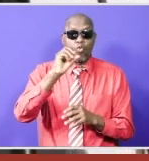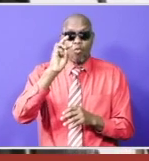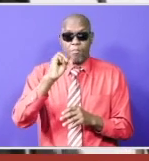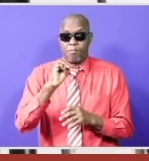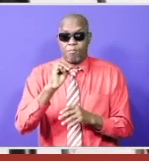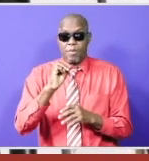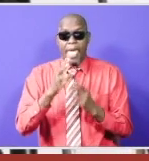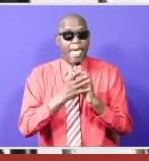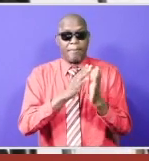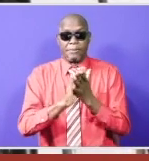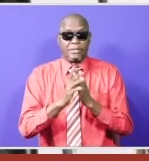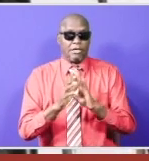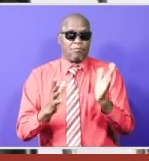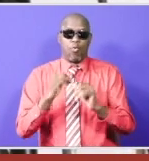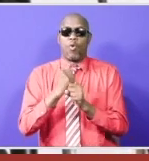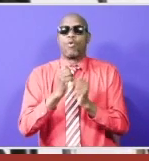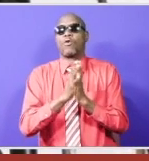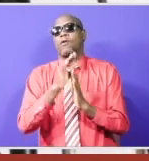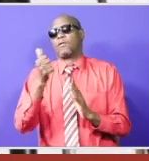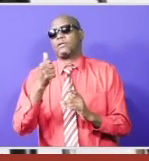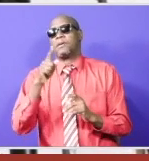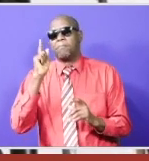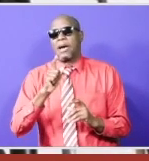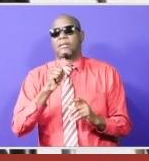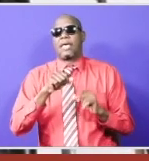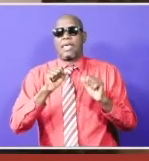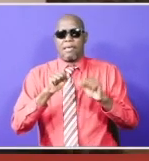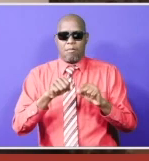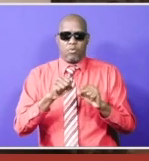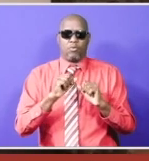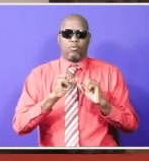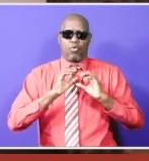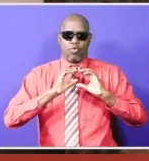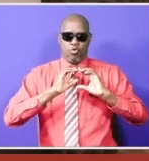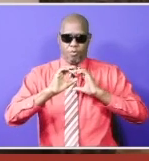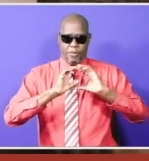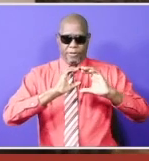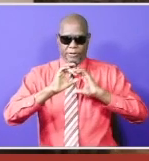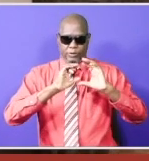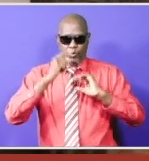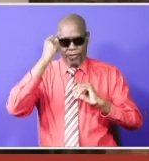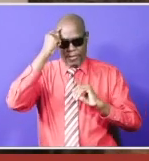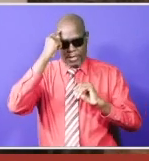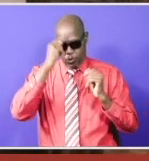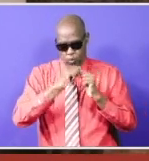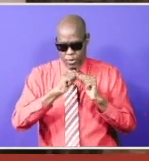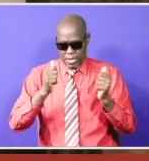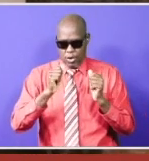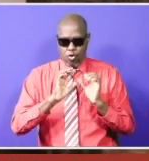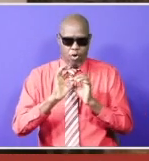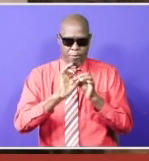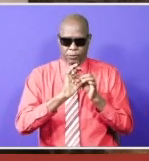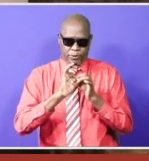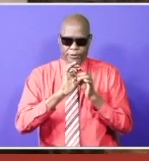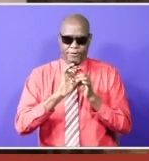it is in a whole system. So you should be able to communicate, you should be able to think critically, you should be able to collaborate,